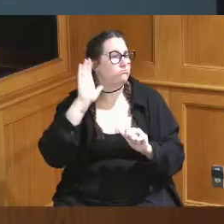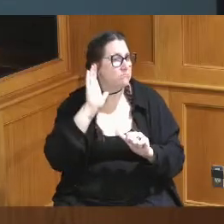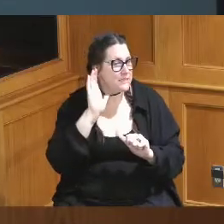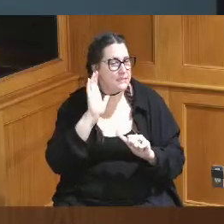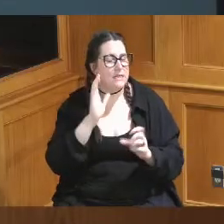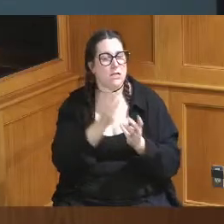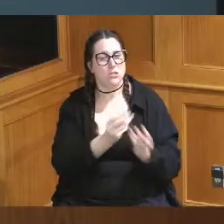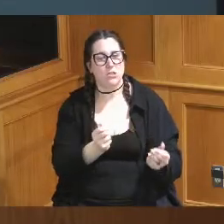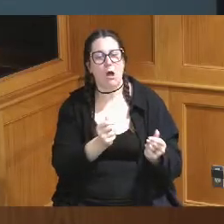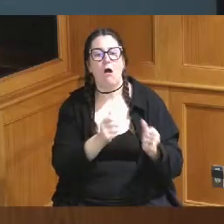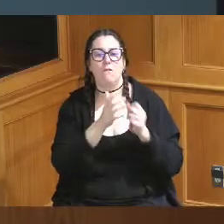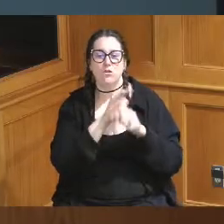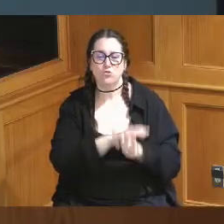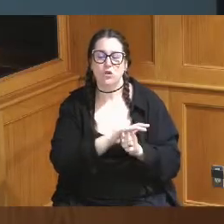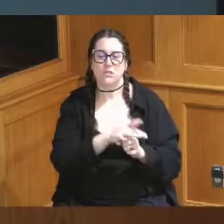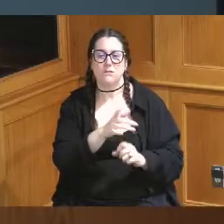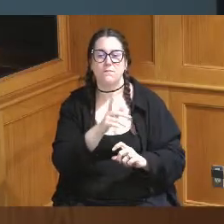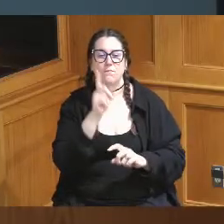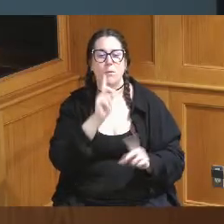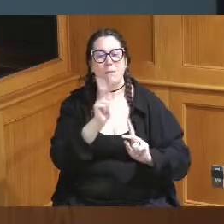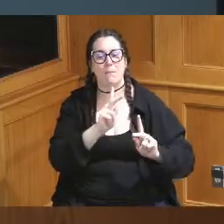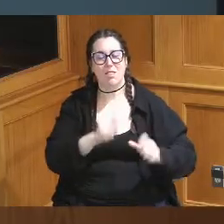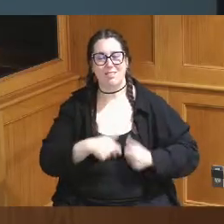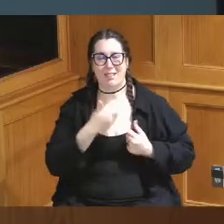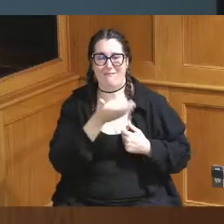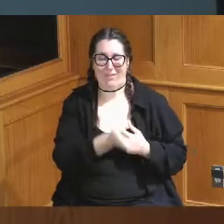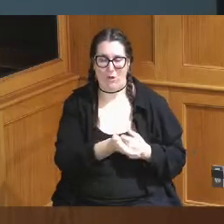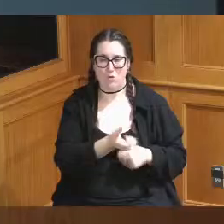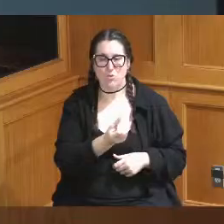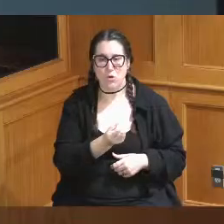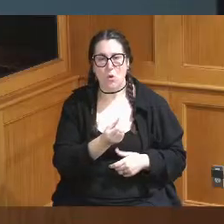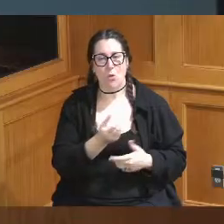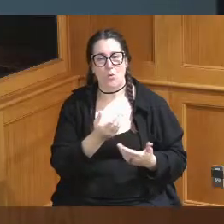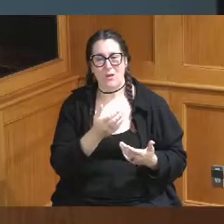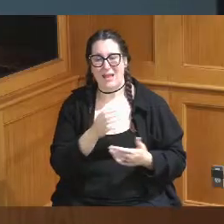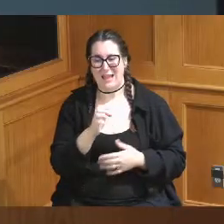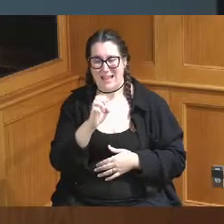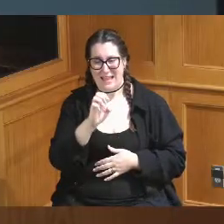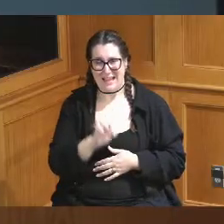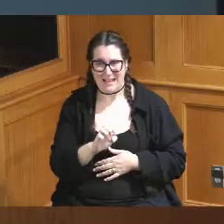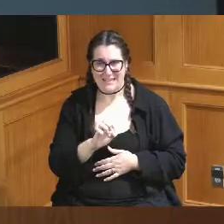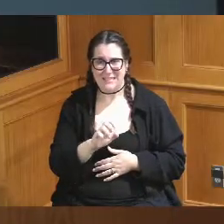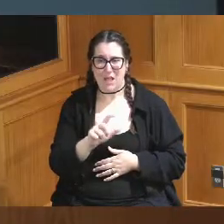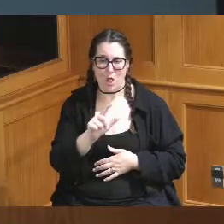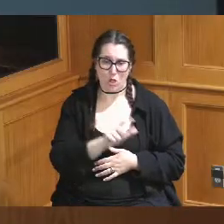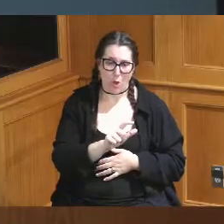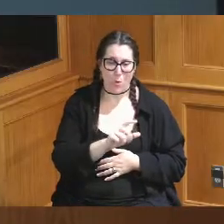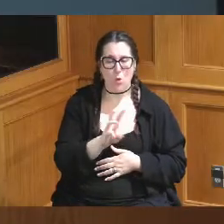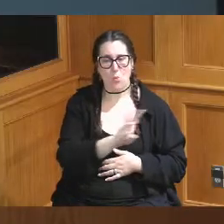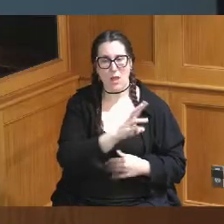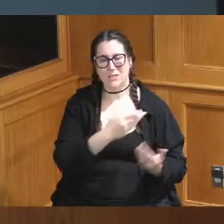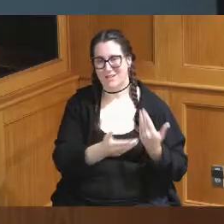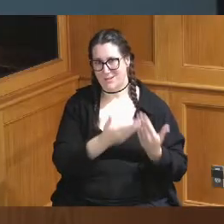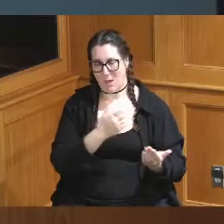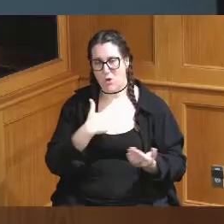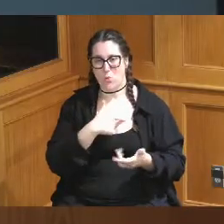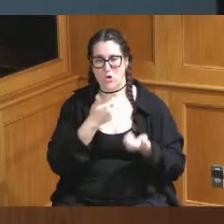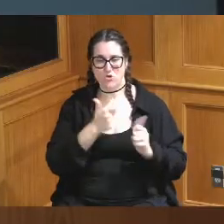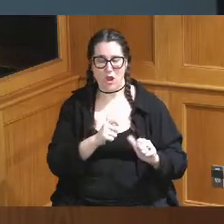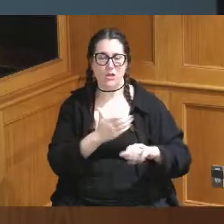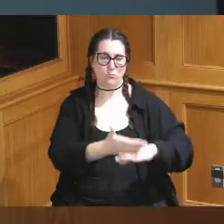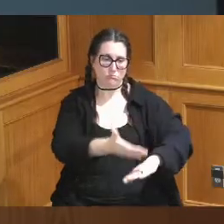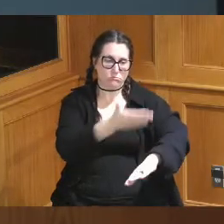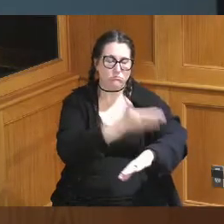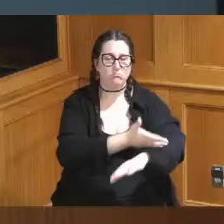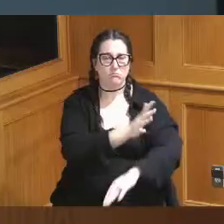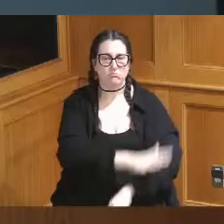some of the real stressors for the folks that live in Price Hill, whether it's east, lower, or west. And so continuing to work on those issues, but